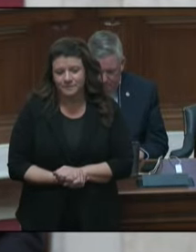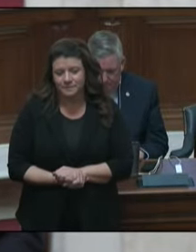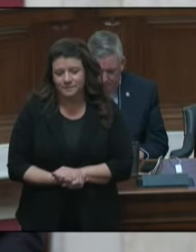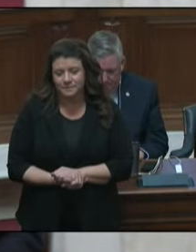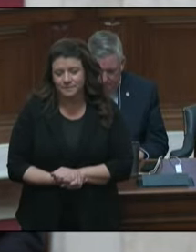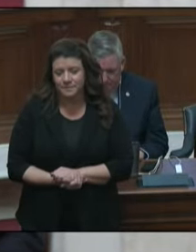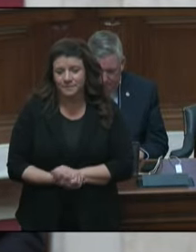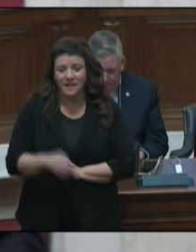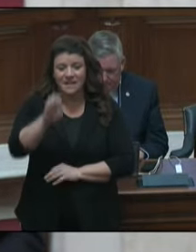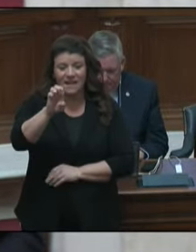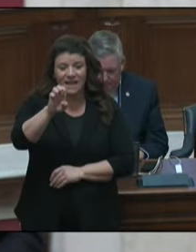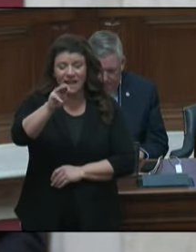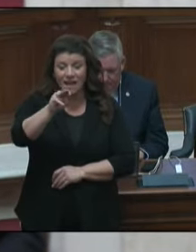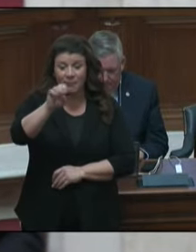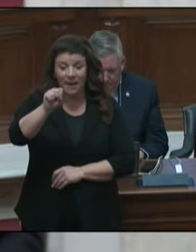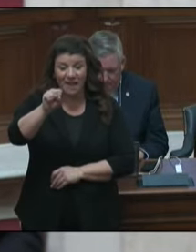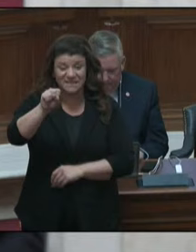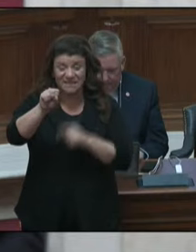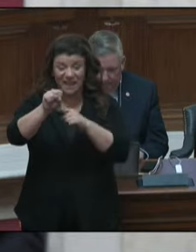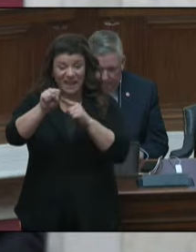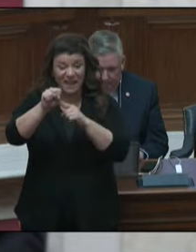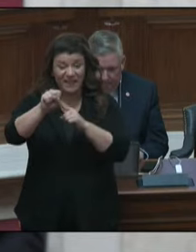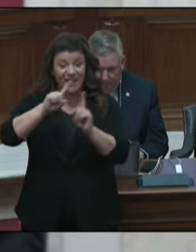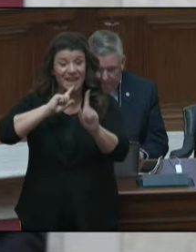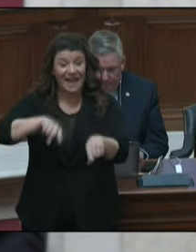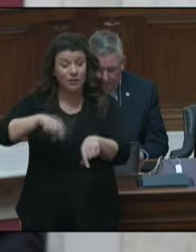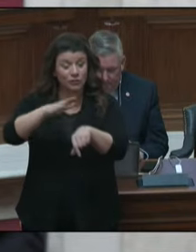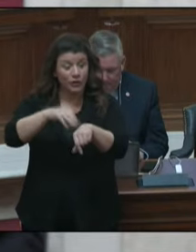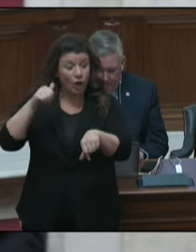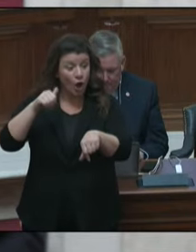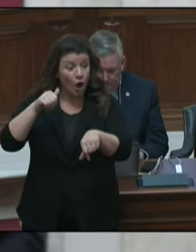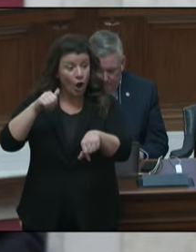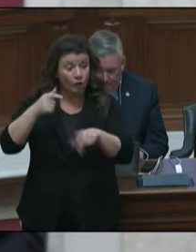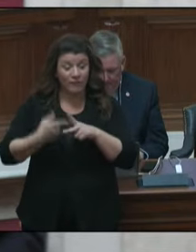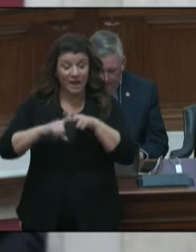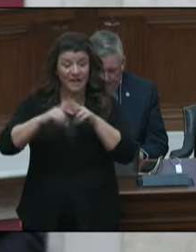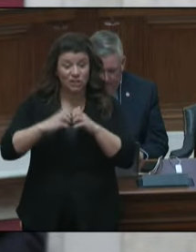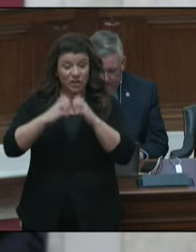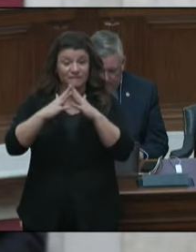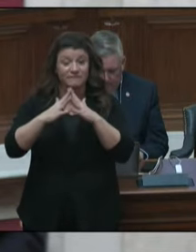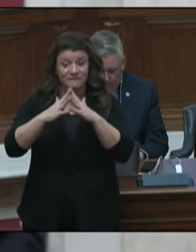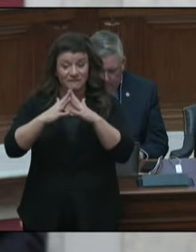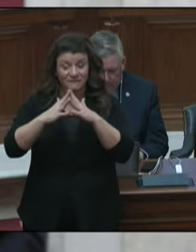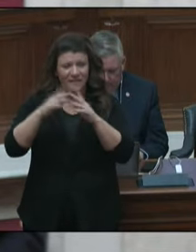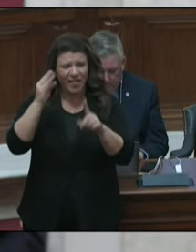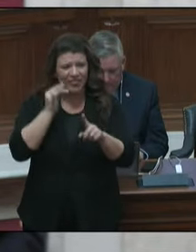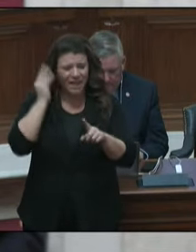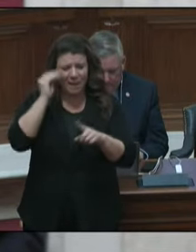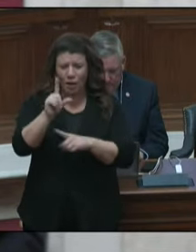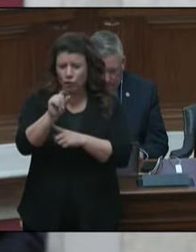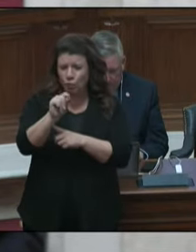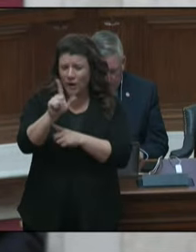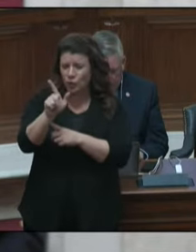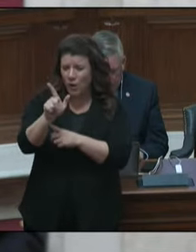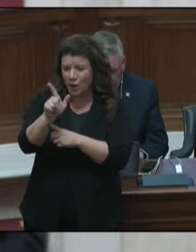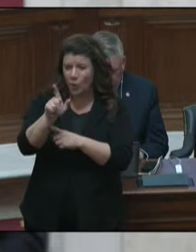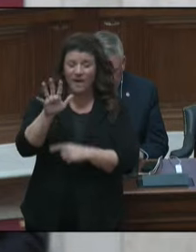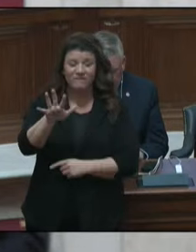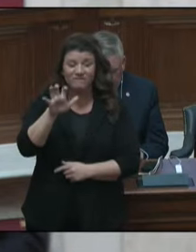The EMS Answer the Call initiative. Think about this. In